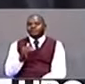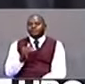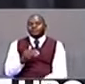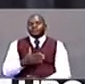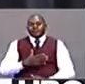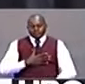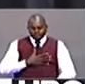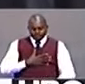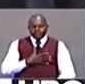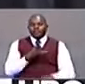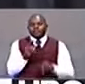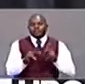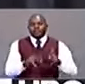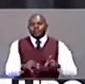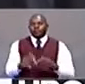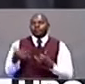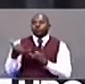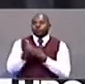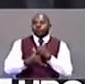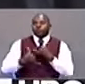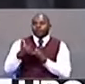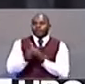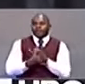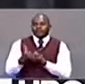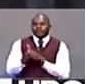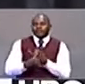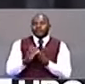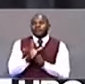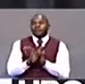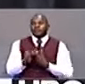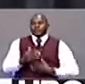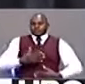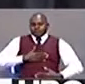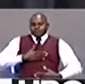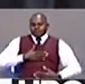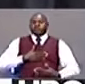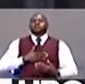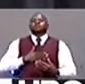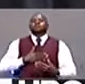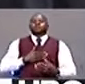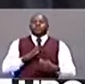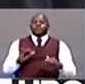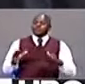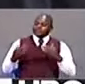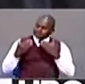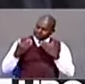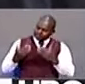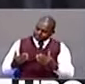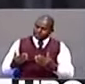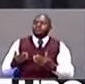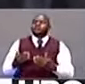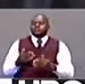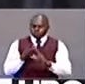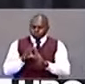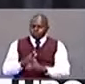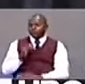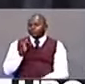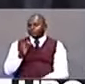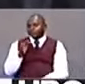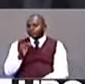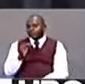On behalf of the people of Oyam District and my own behalf, I want to thank you, Right Honorable